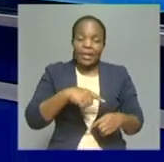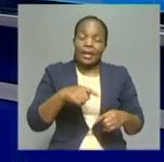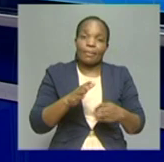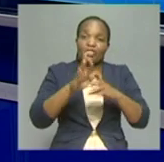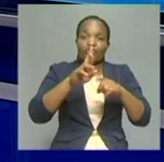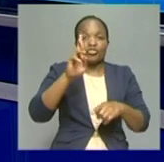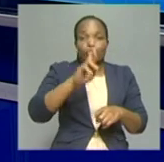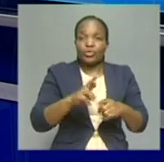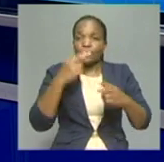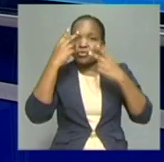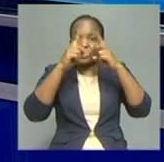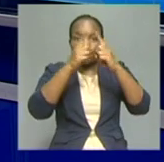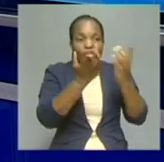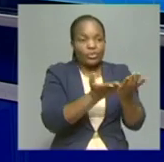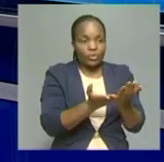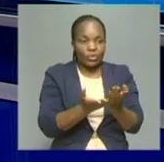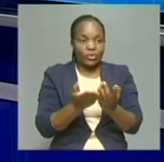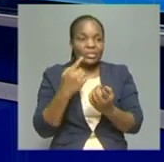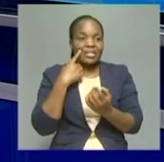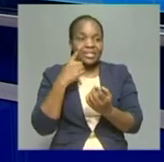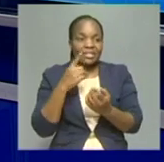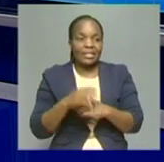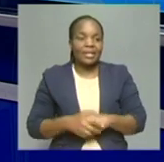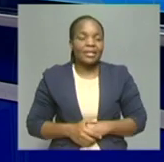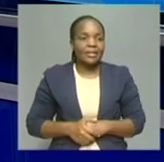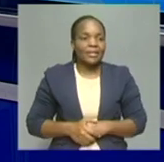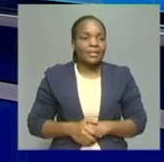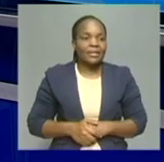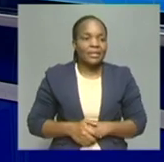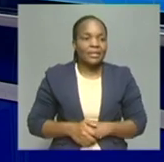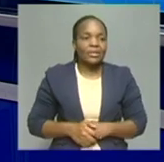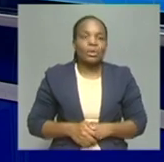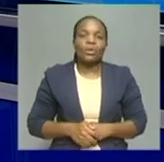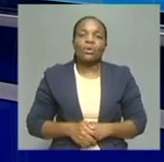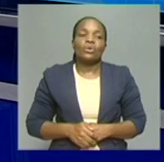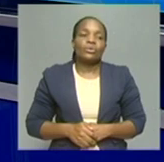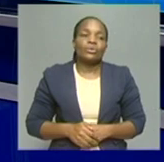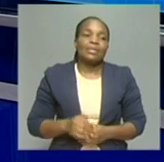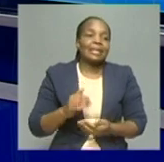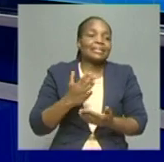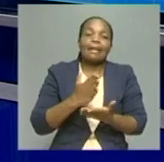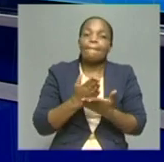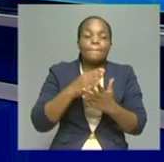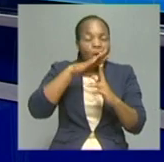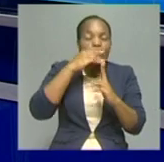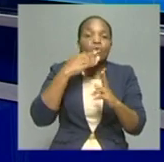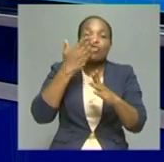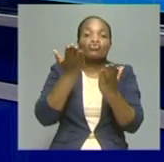regions, they mentioned an issue of placement. Are you also observing an issue of placement of learners who haven't been placed at schools